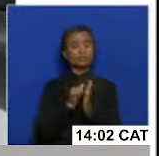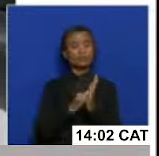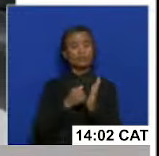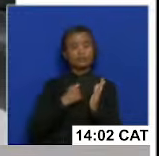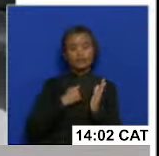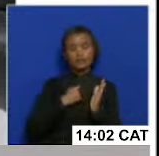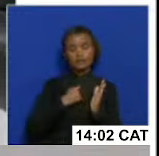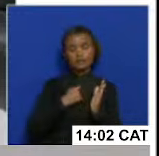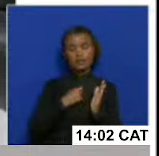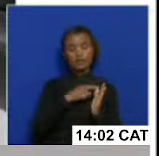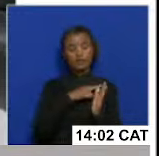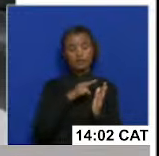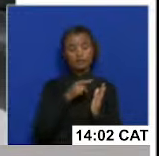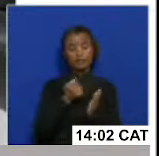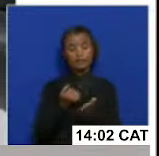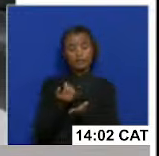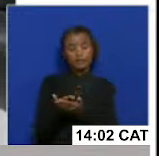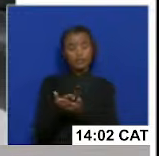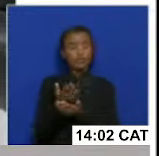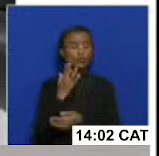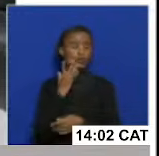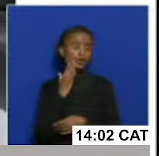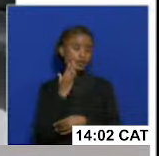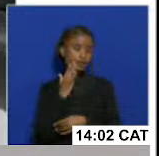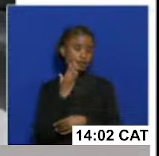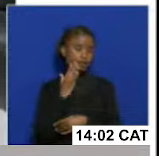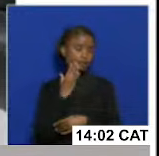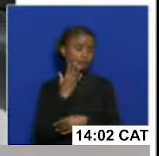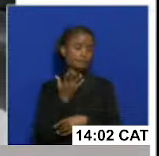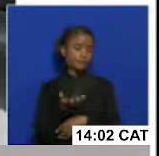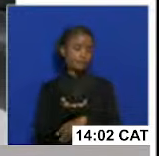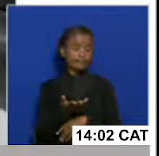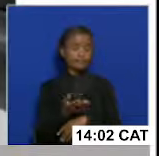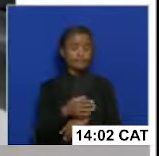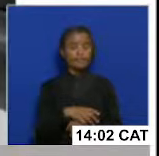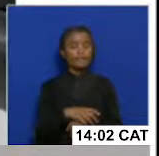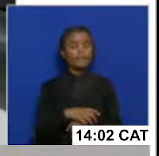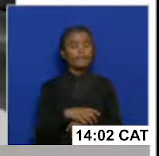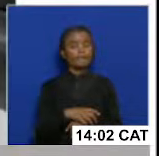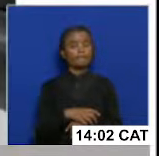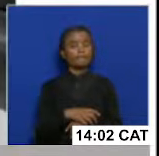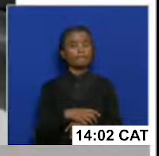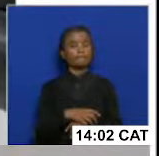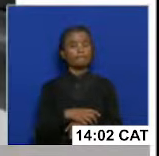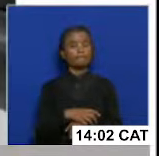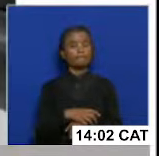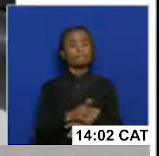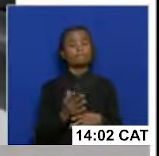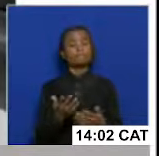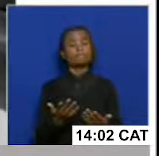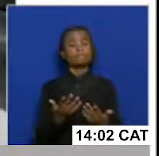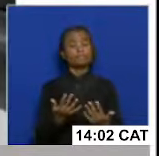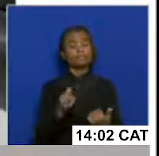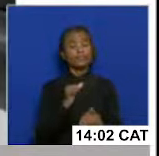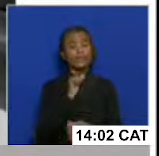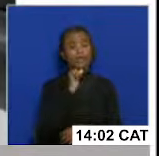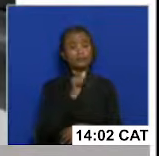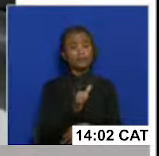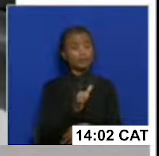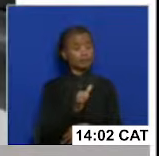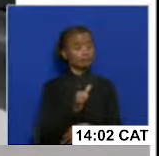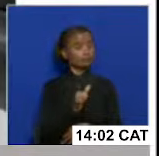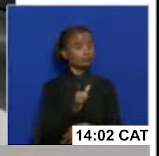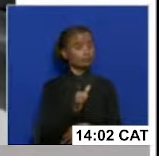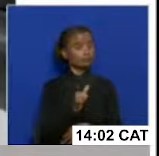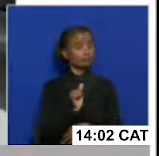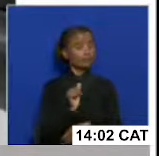submitting my statement and all that? And that answer wouldn't have to do with the issue of the SAP 13